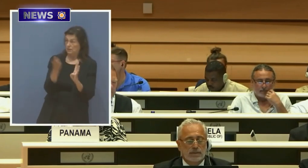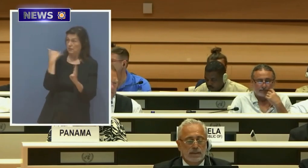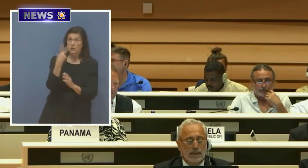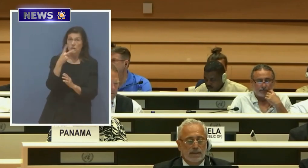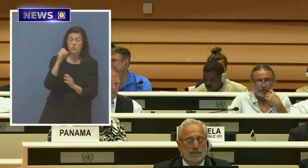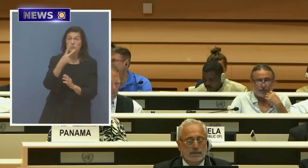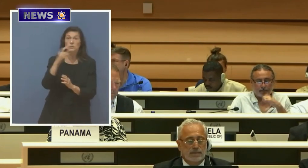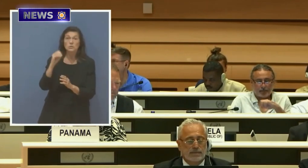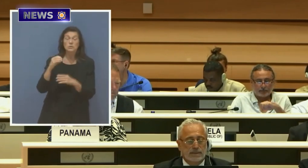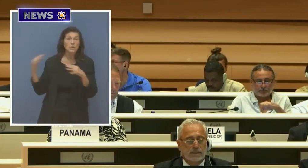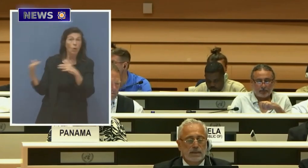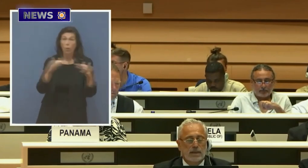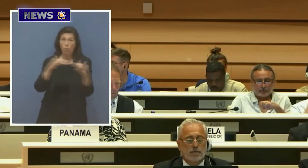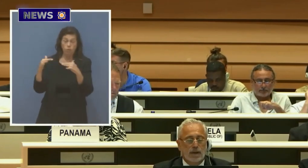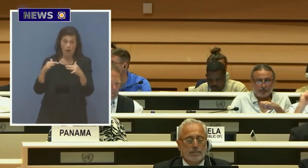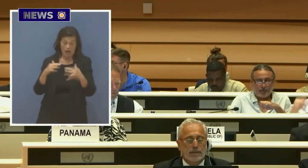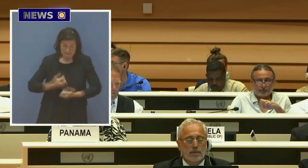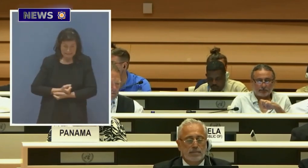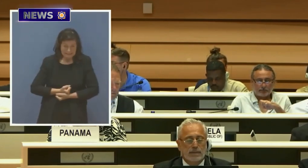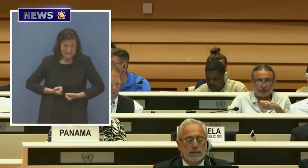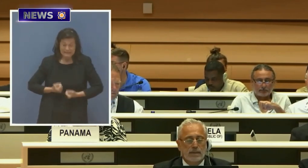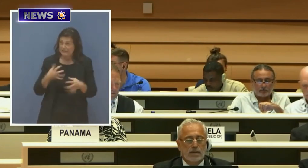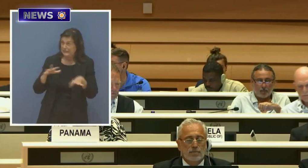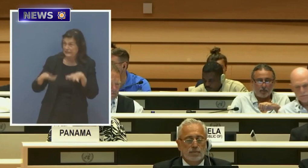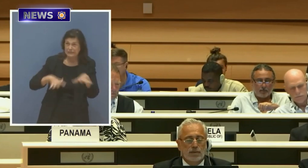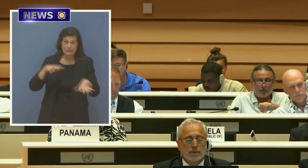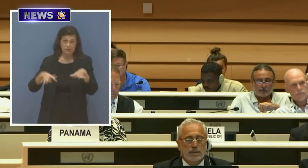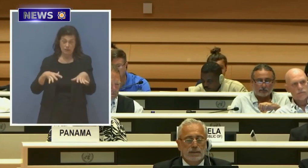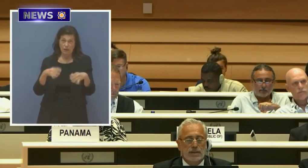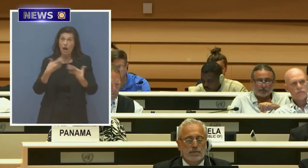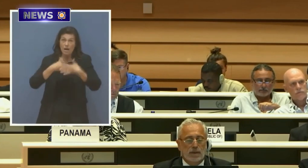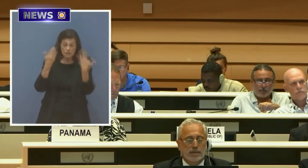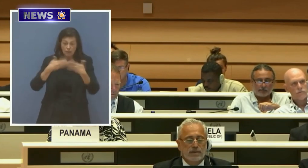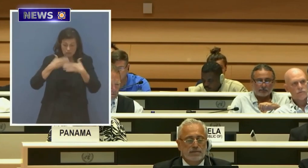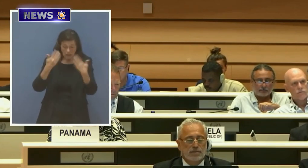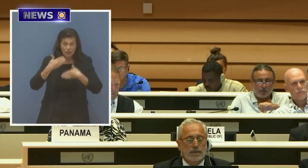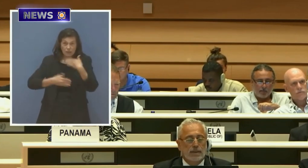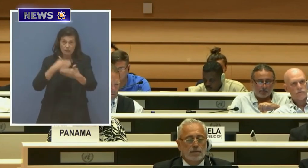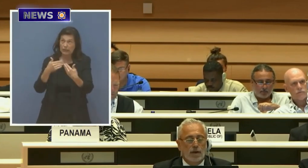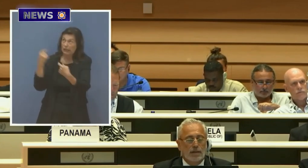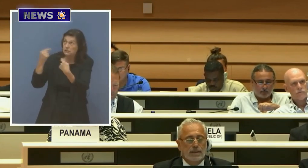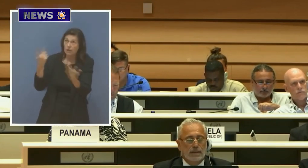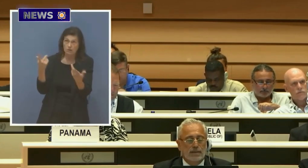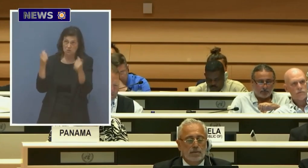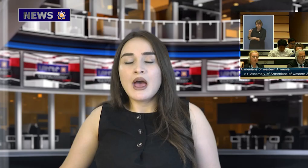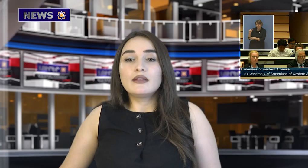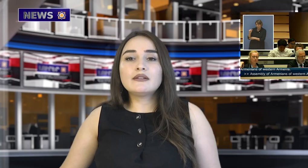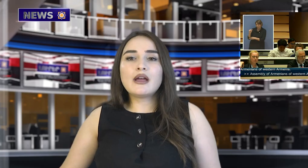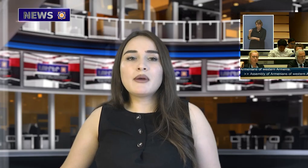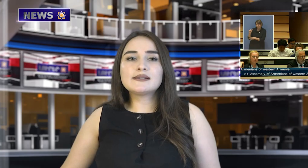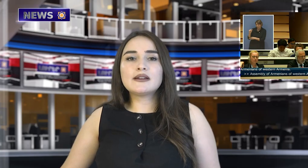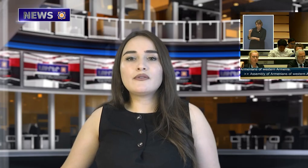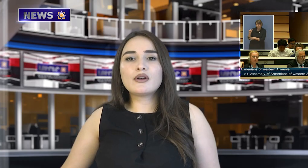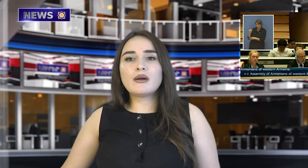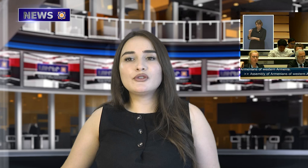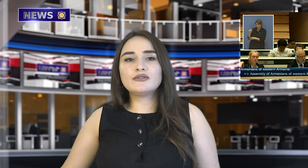numerous complaints and testimonies presented every year to the export mechanism on the rights of indigenous peoples and other UN bodies. The